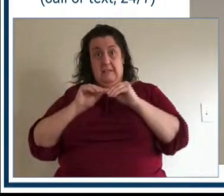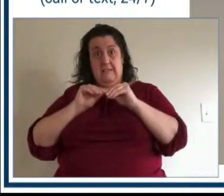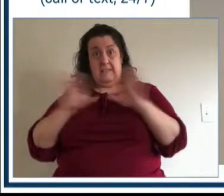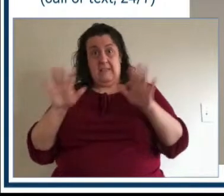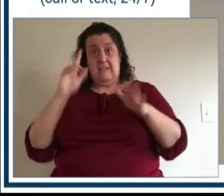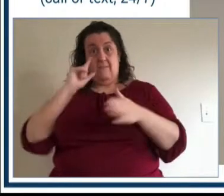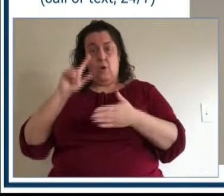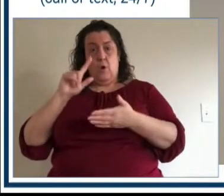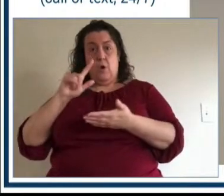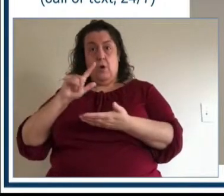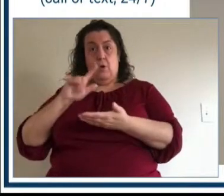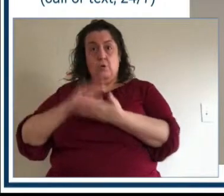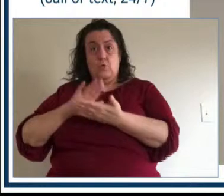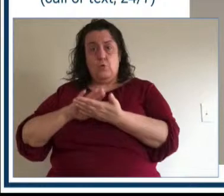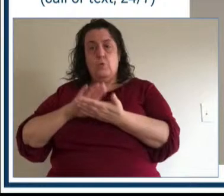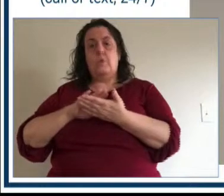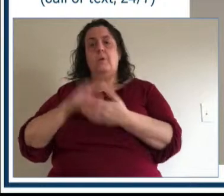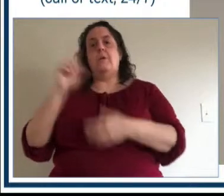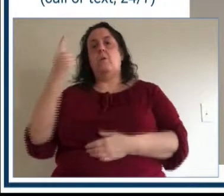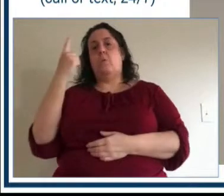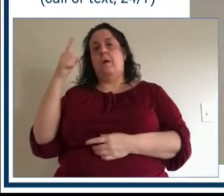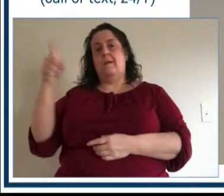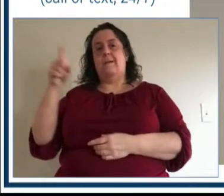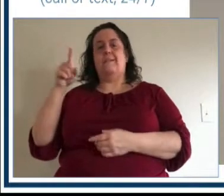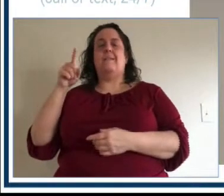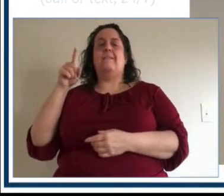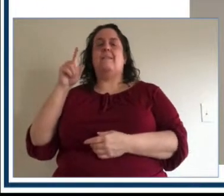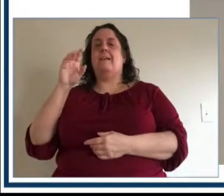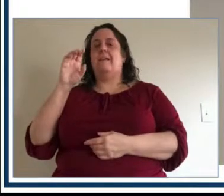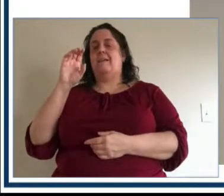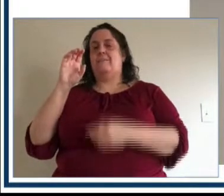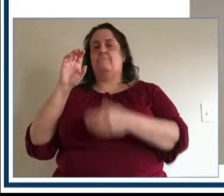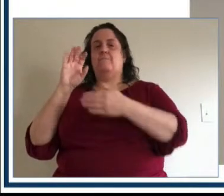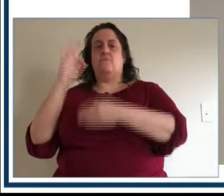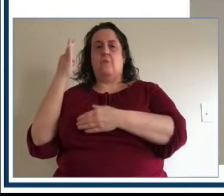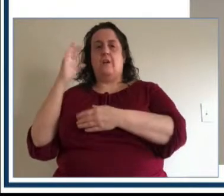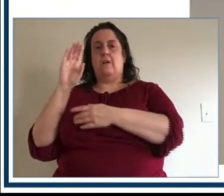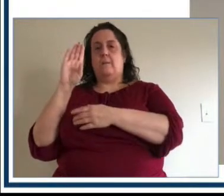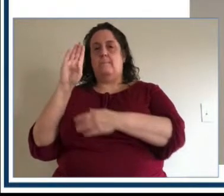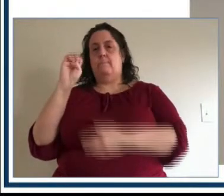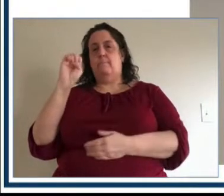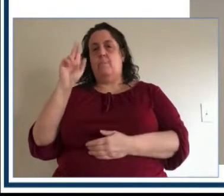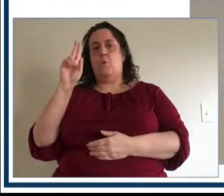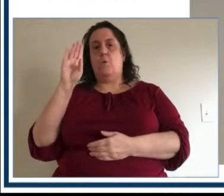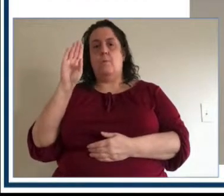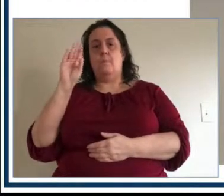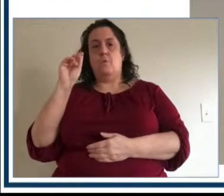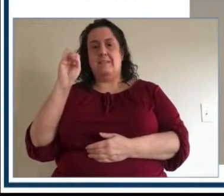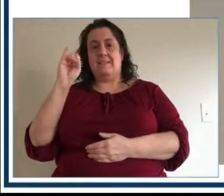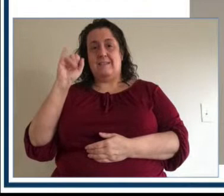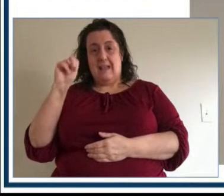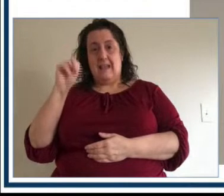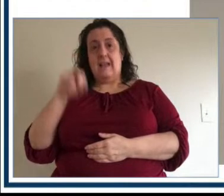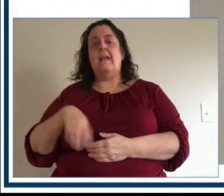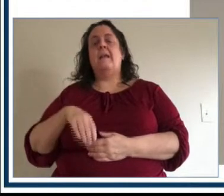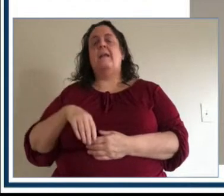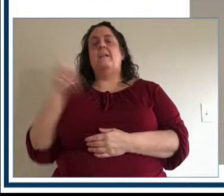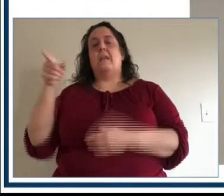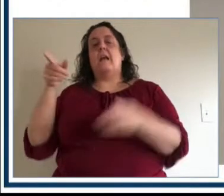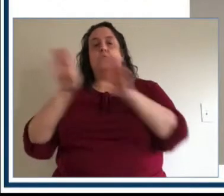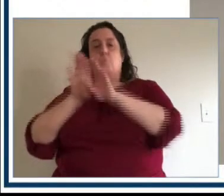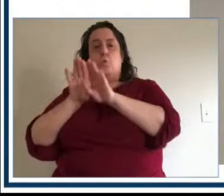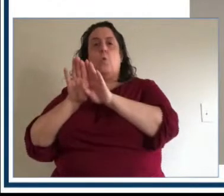as that school was closed down, and one of the criteria we have for closing a school down